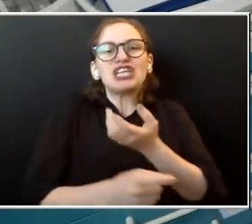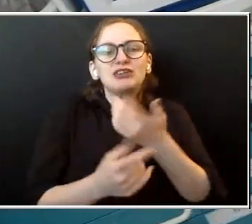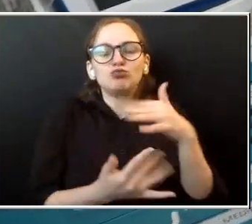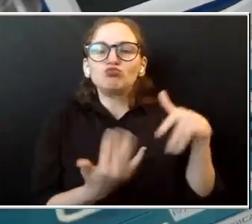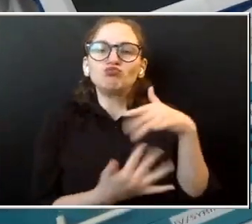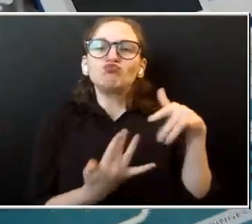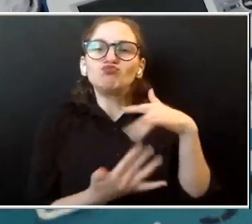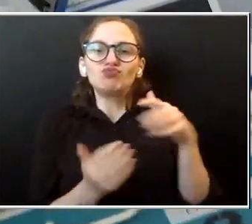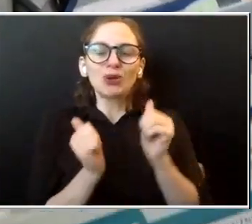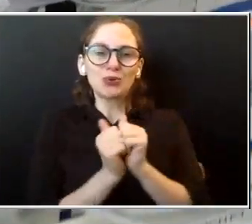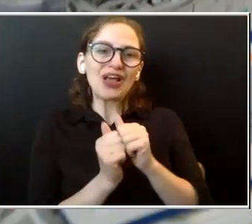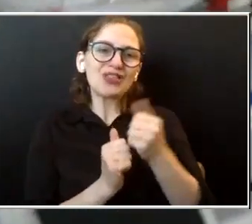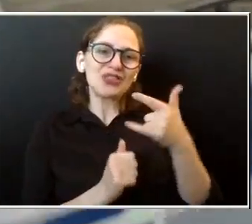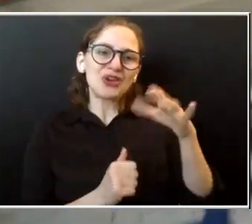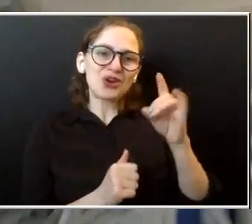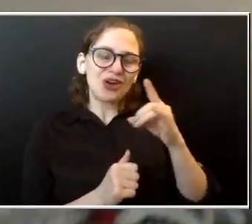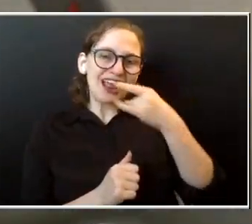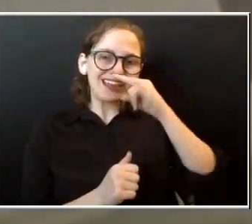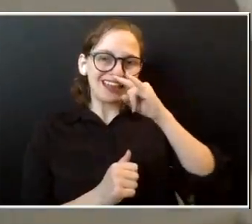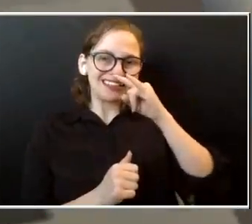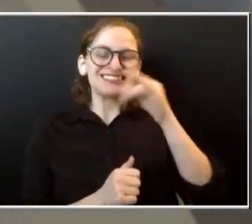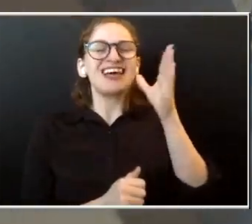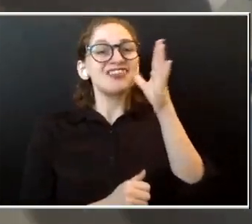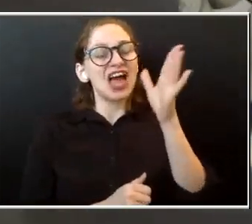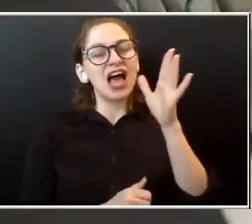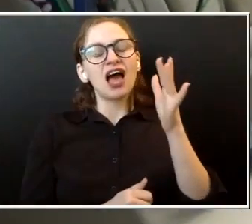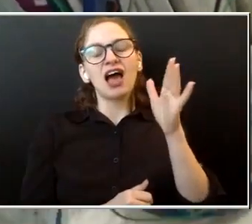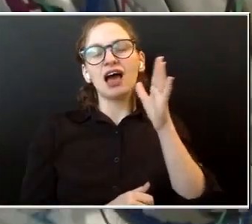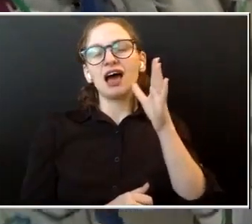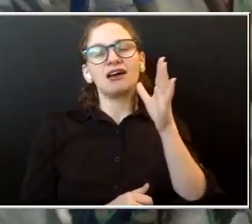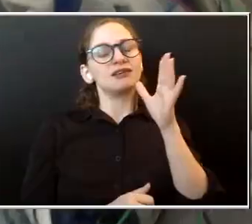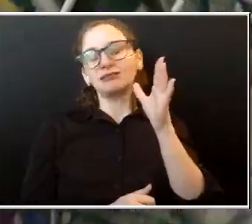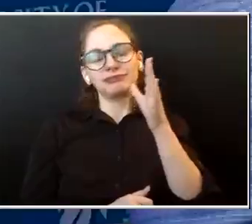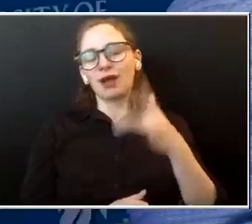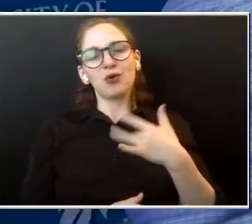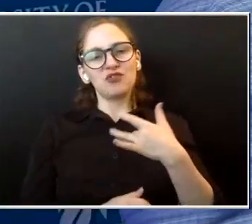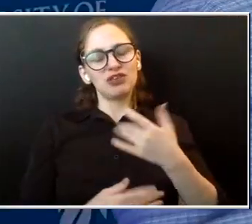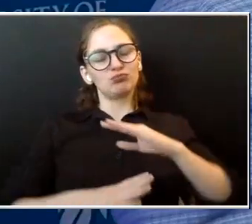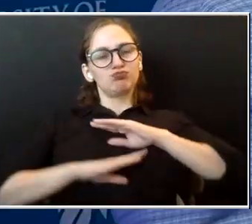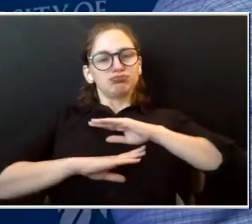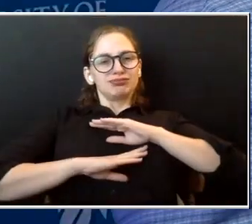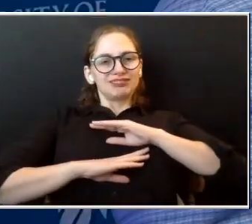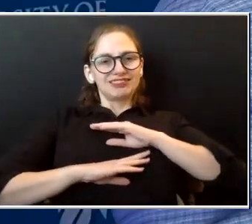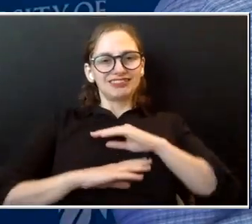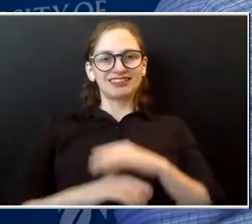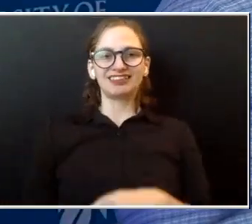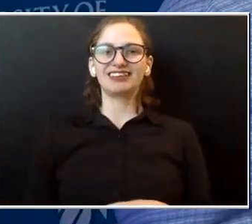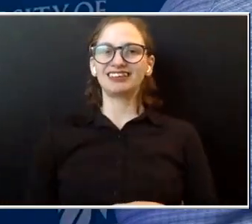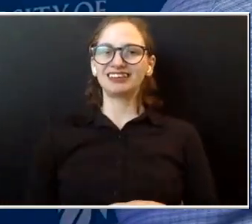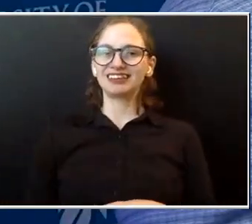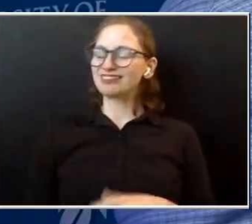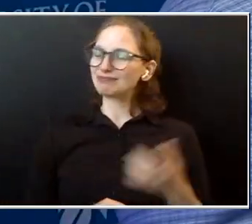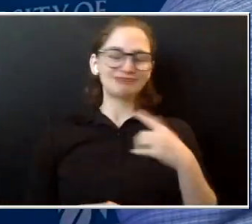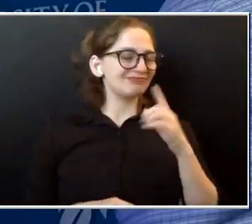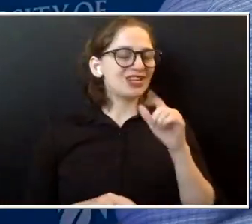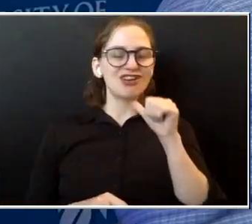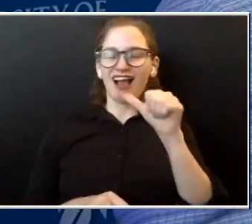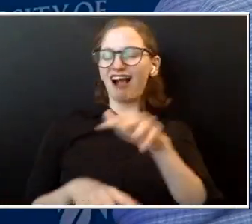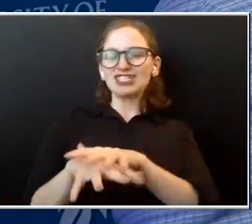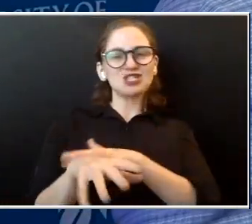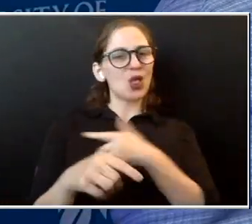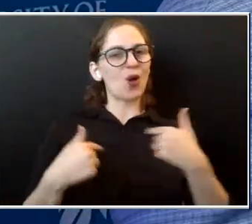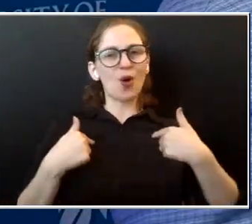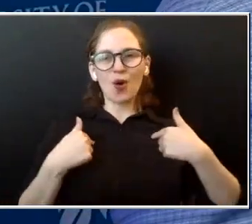the most satisfying thing out of this. They're not going to slow me down. I'll be there for my grandkids and all